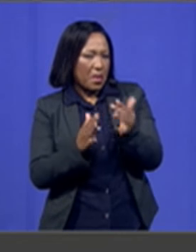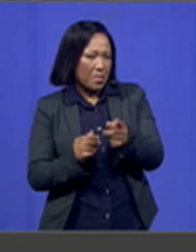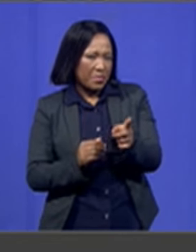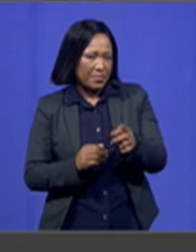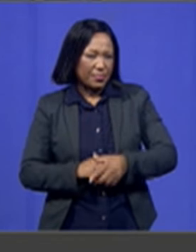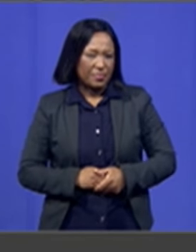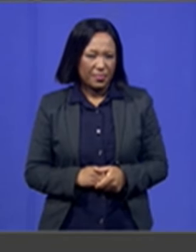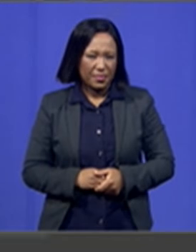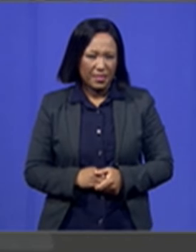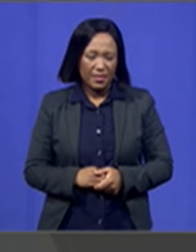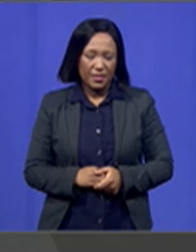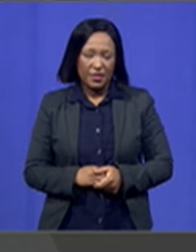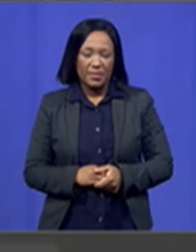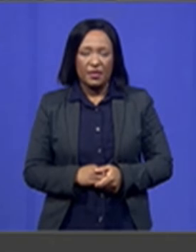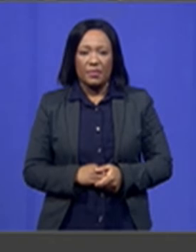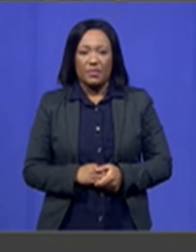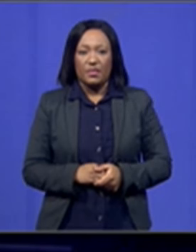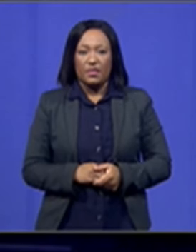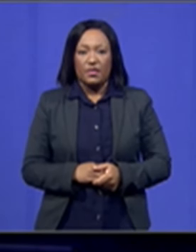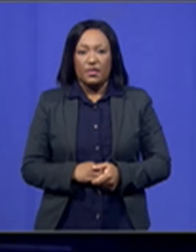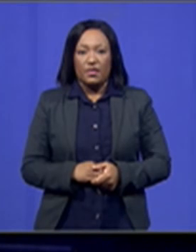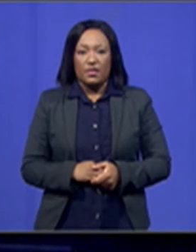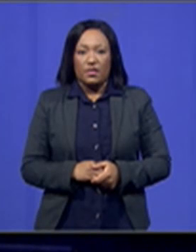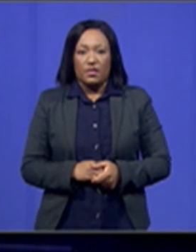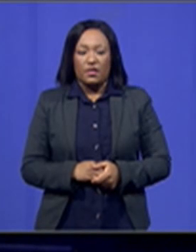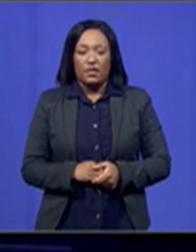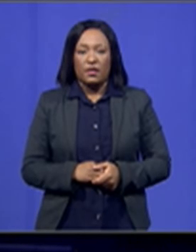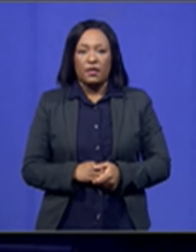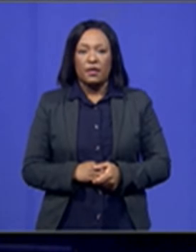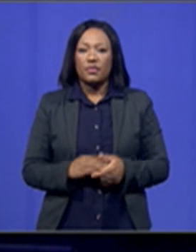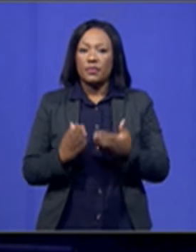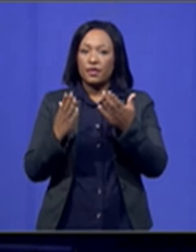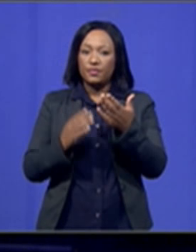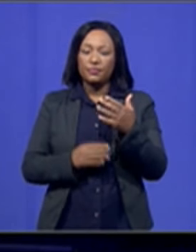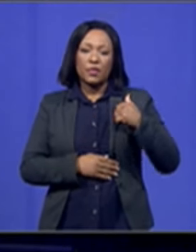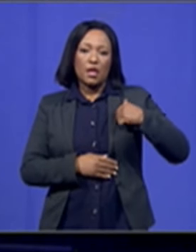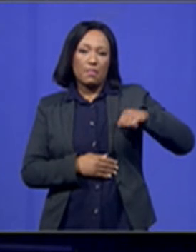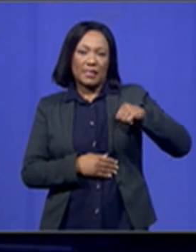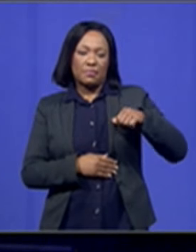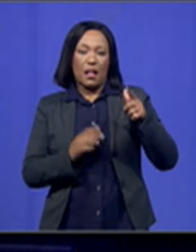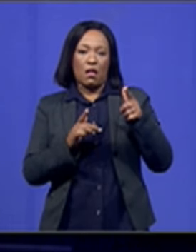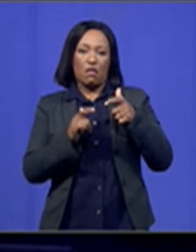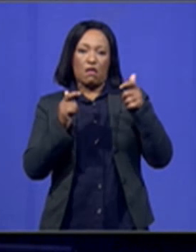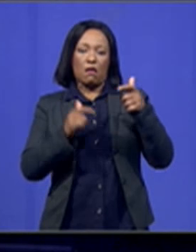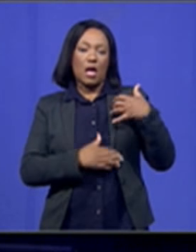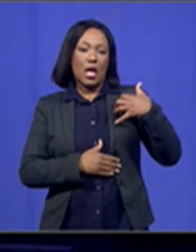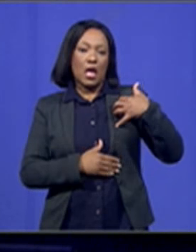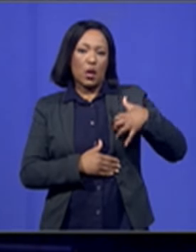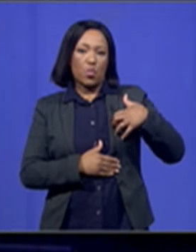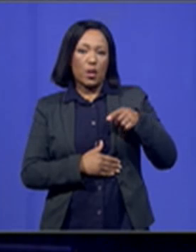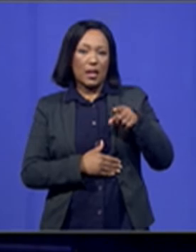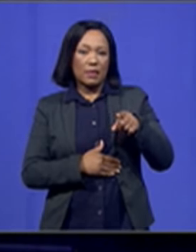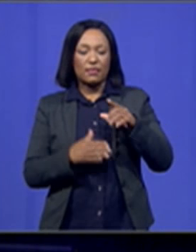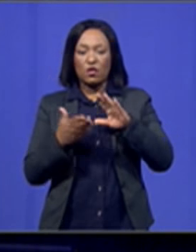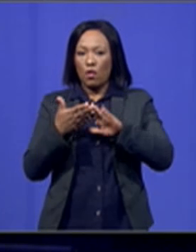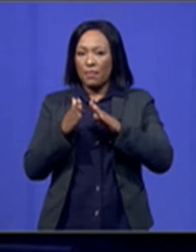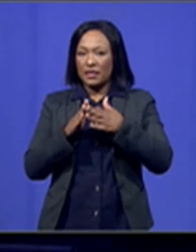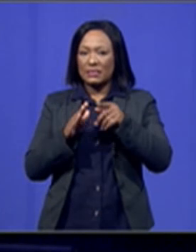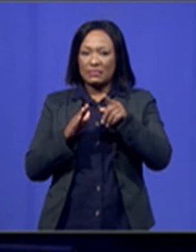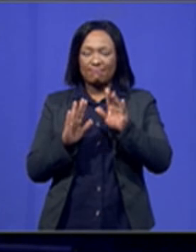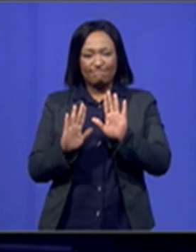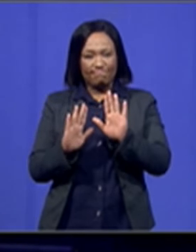tsa SABC, Bloemfontein. Ho sa le jalo masepala o moholo wa Ekurhuleni o ipileditse ho baahi ho ikobela